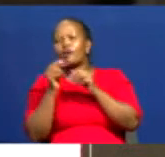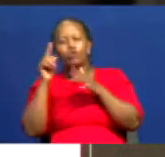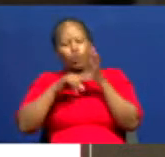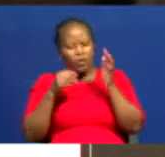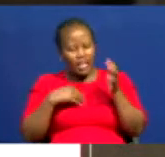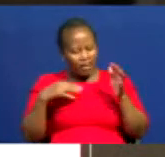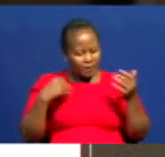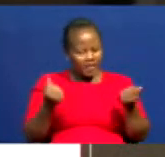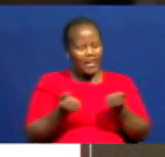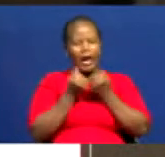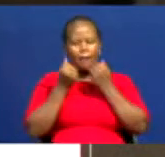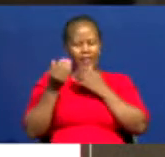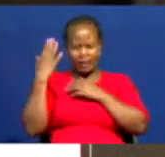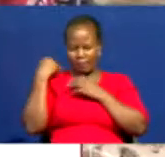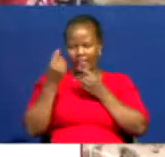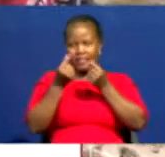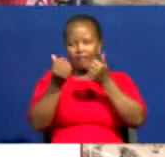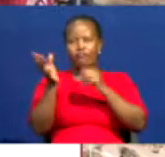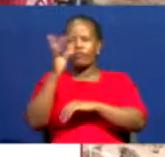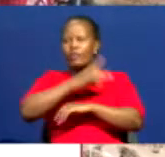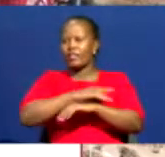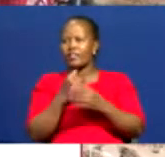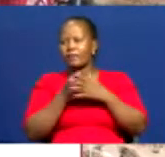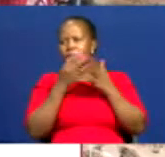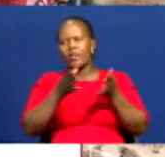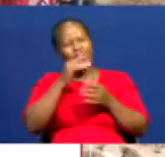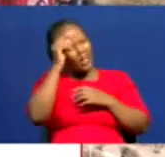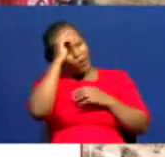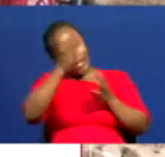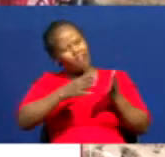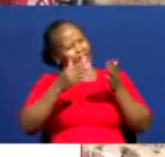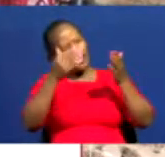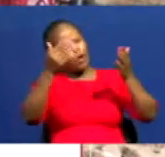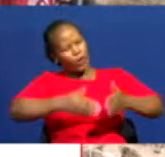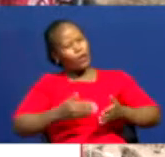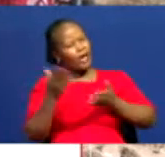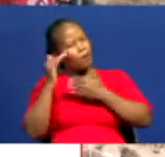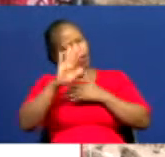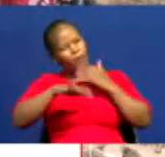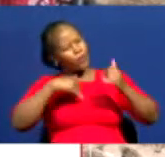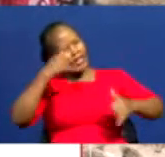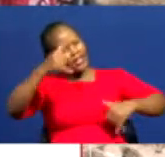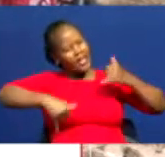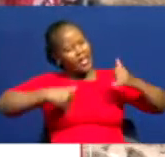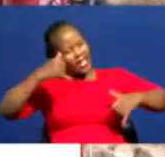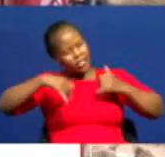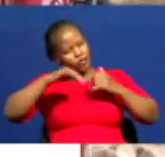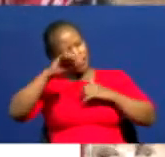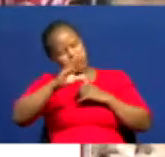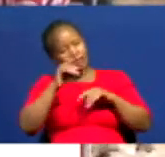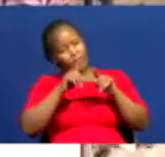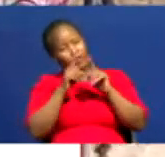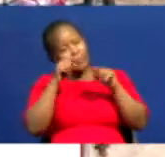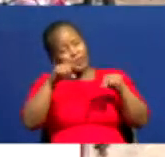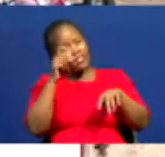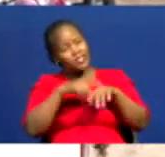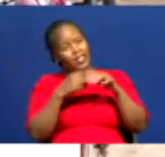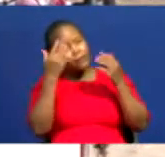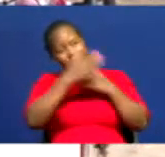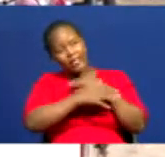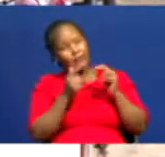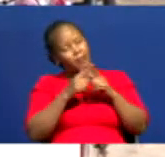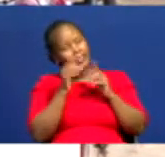happening the last few days. Governor, karibu sana, and I hope you're enjoying yourself even at this time, even though the event has